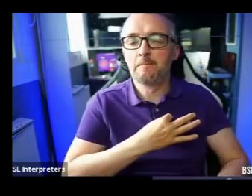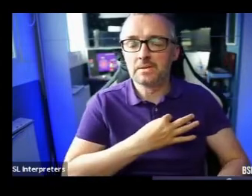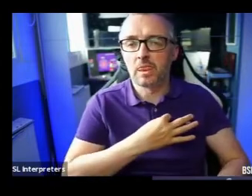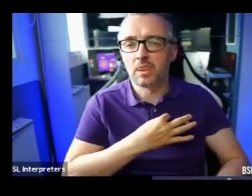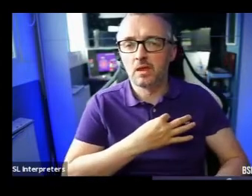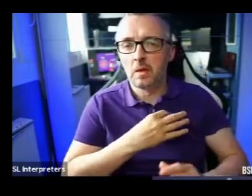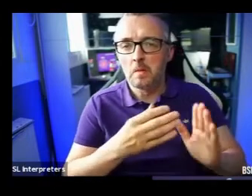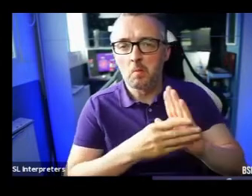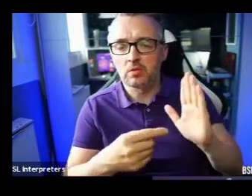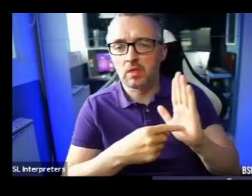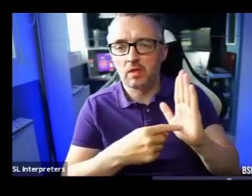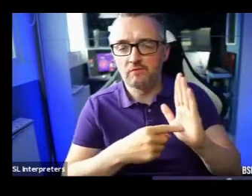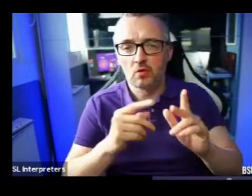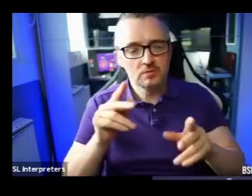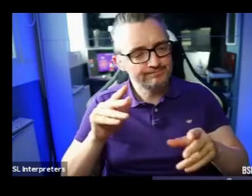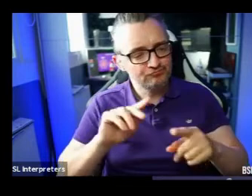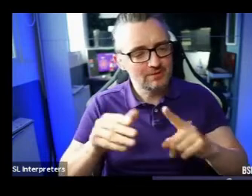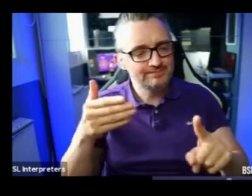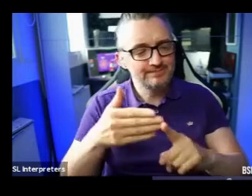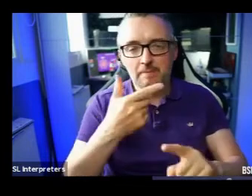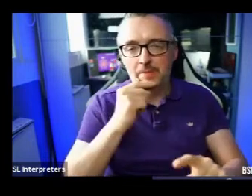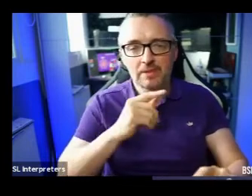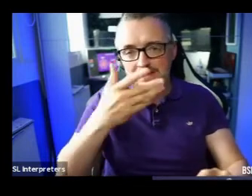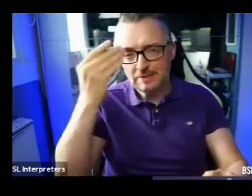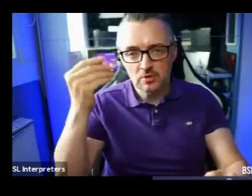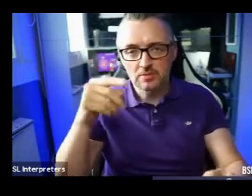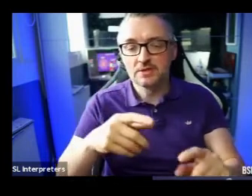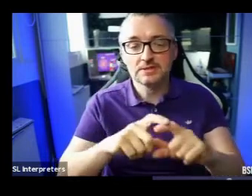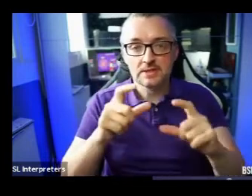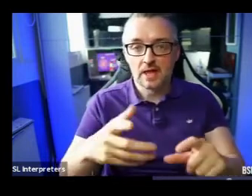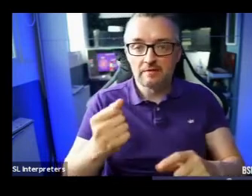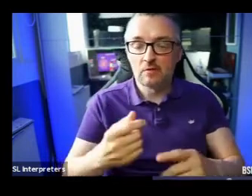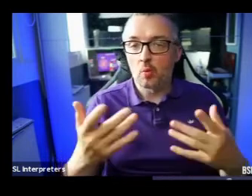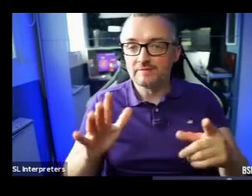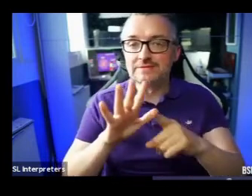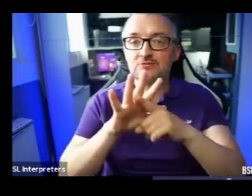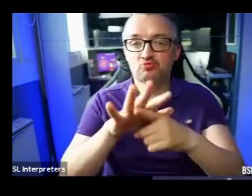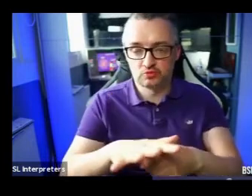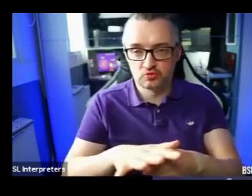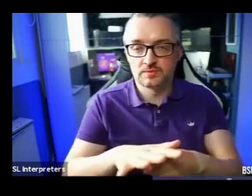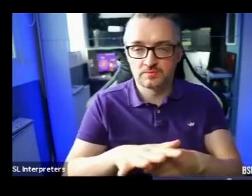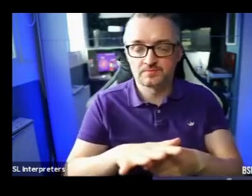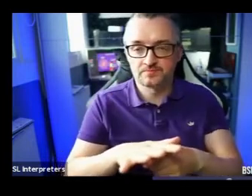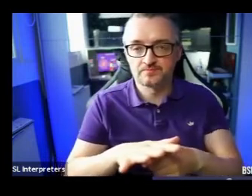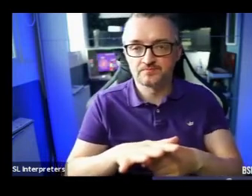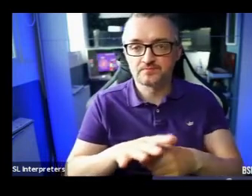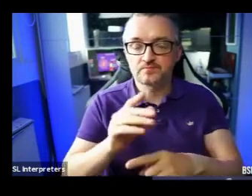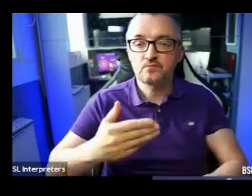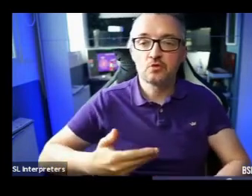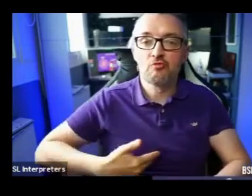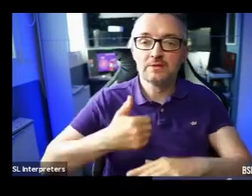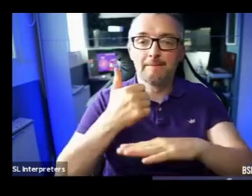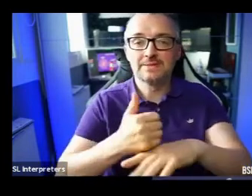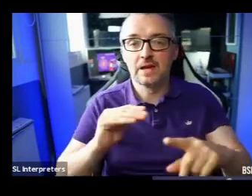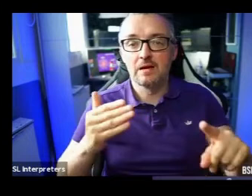of approaching, support people with dementia. And there was still a significant level of discrimination.